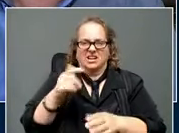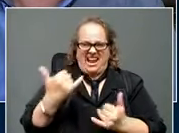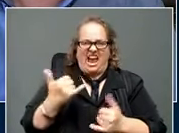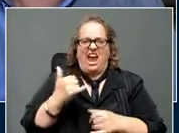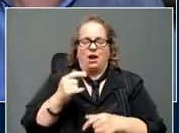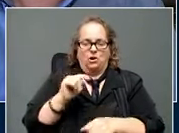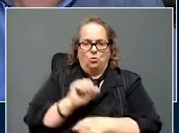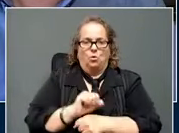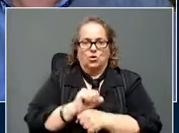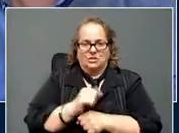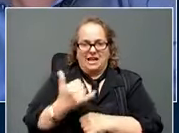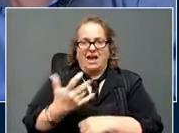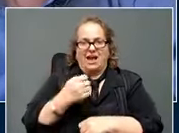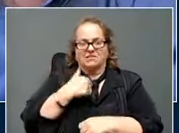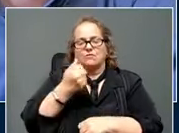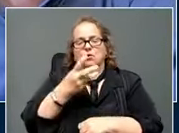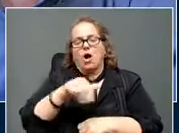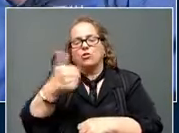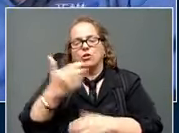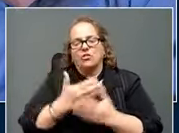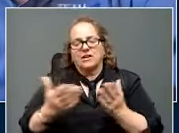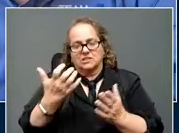he wants to cover, but here's Dr. Stack.